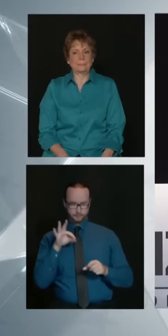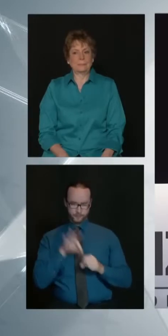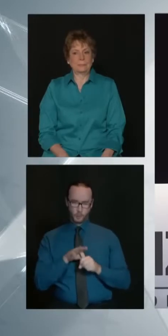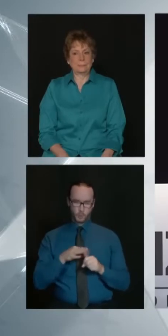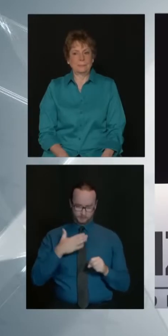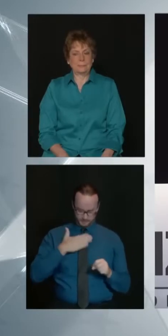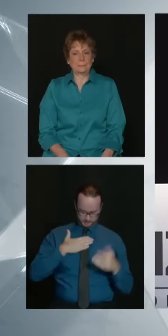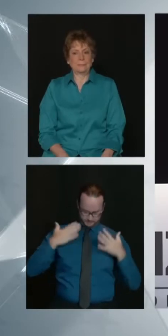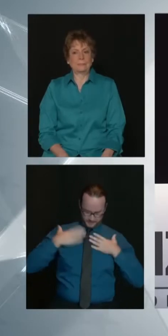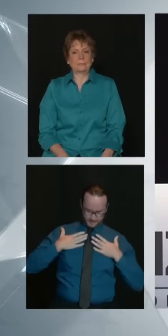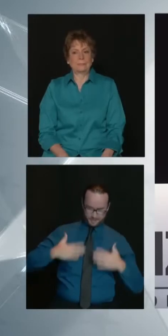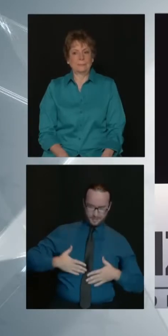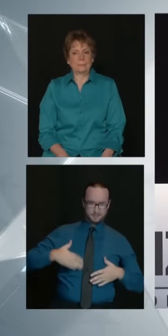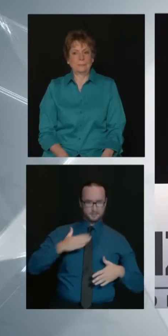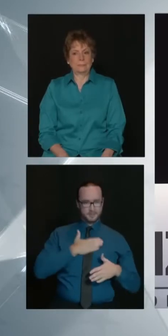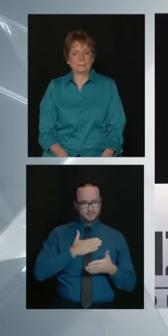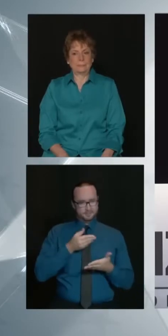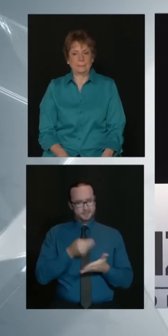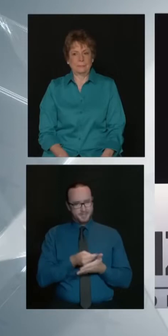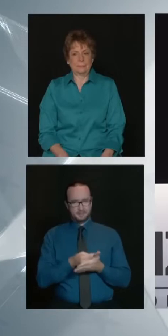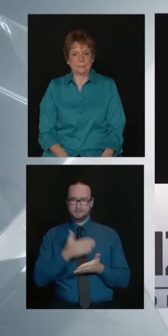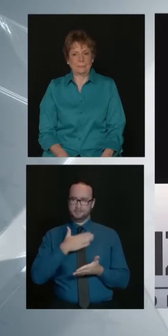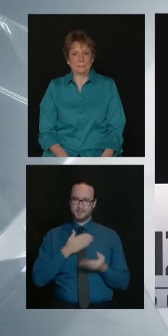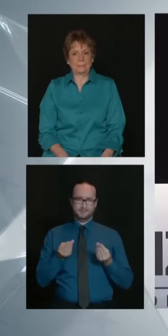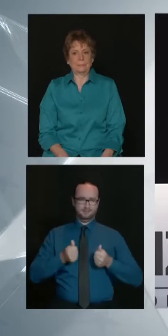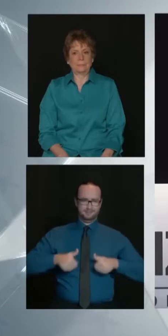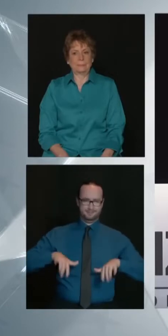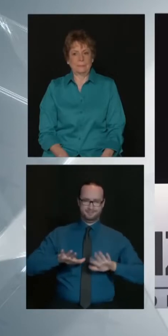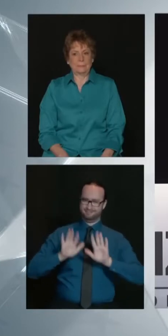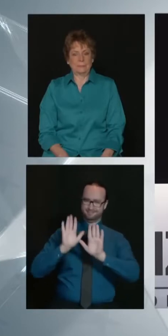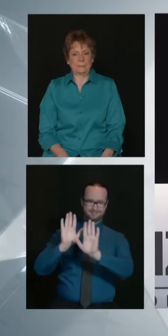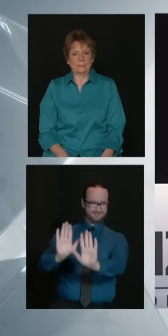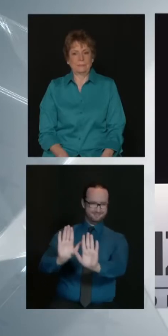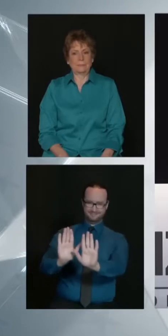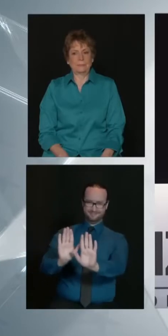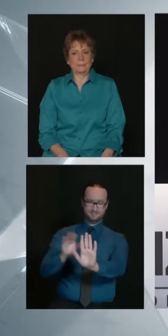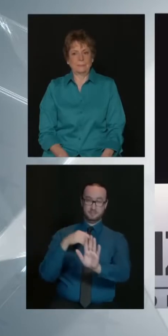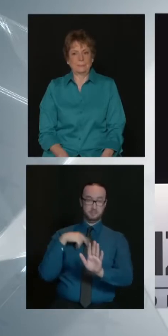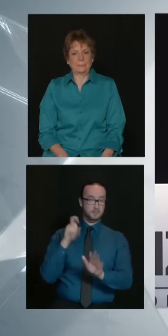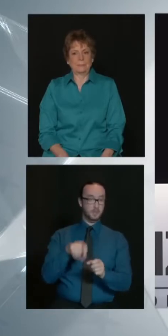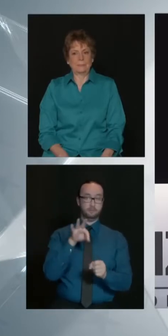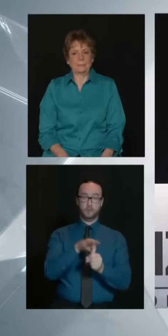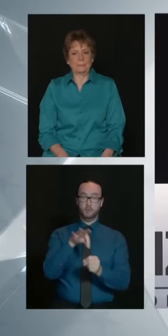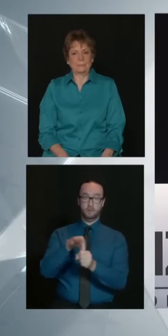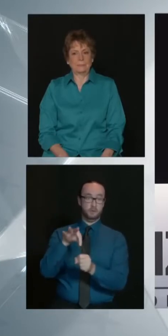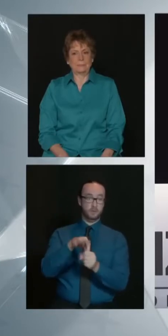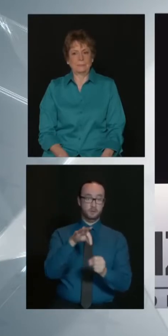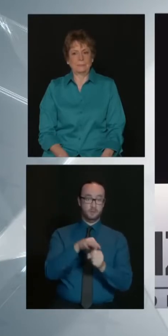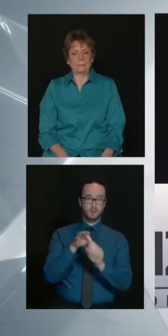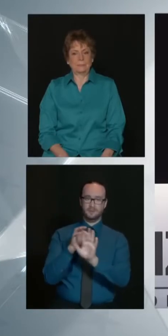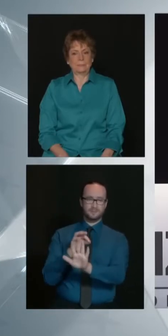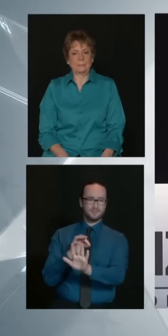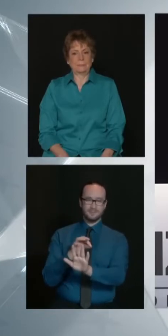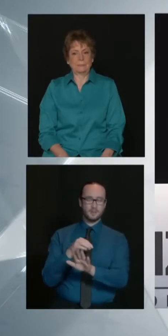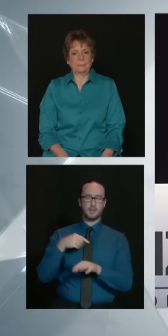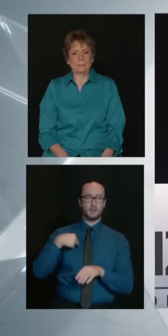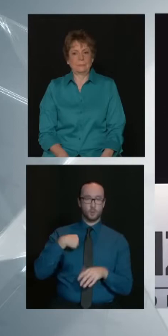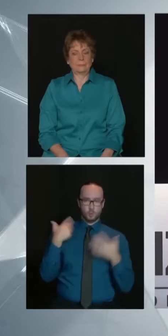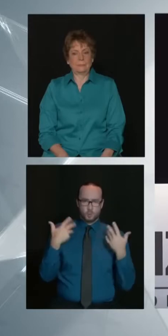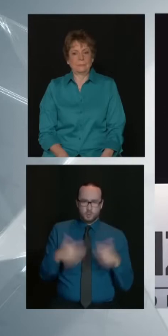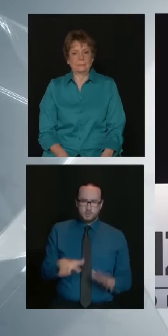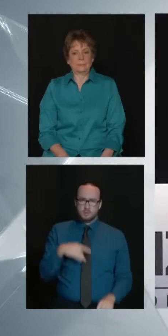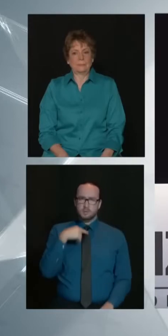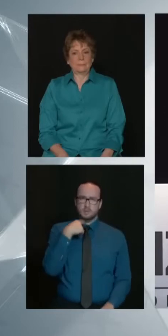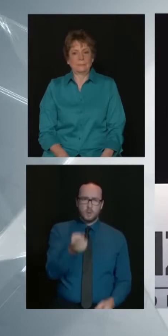and my time. None of that should be up for a vote. And I don't want to tell any of you how to use your body, property, money,